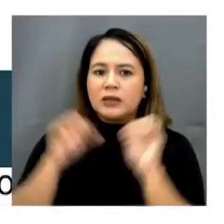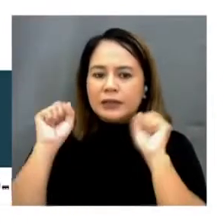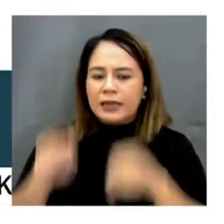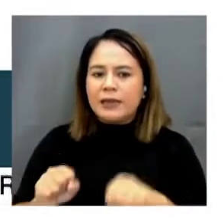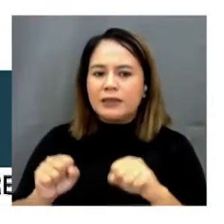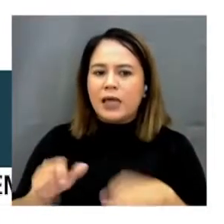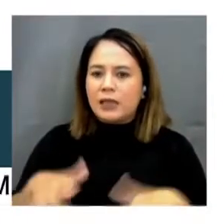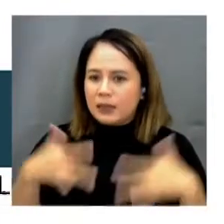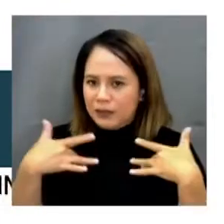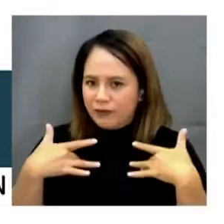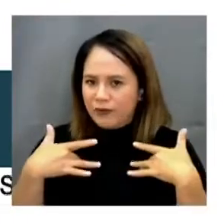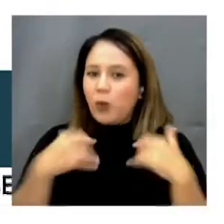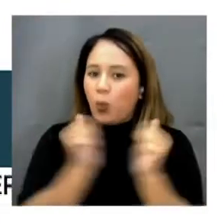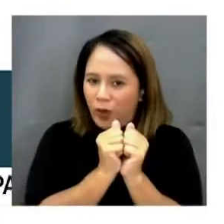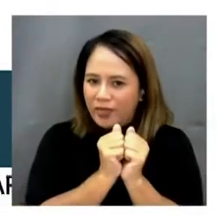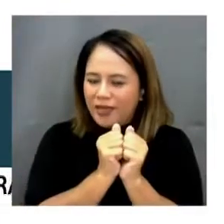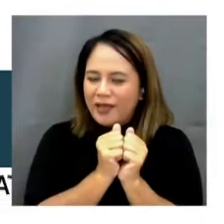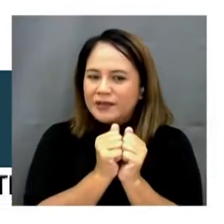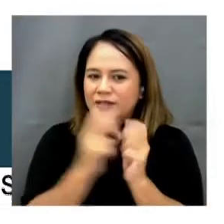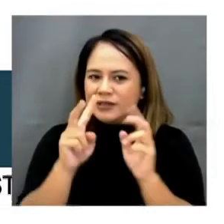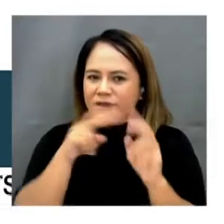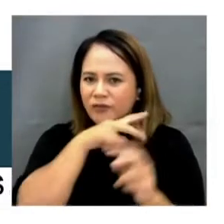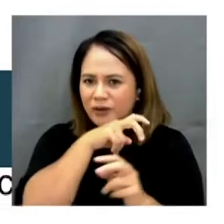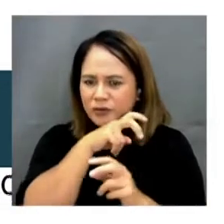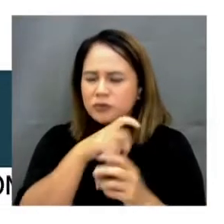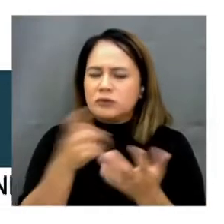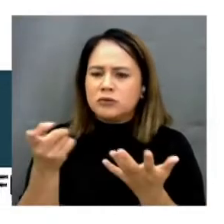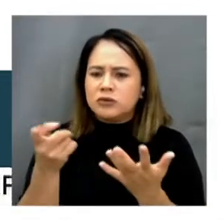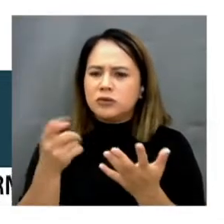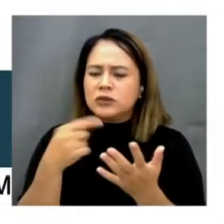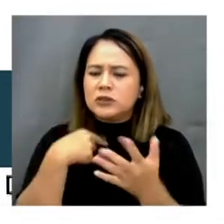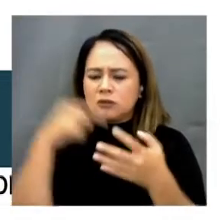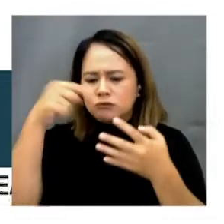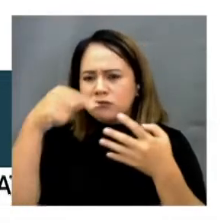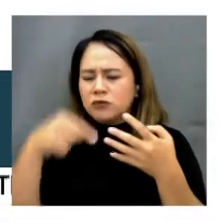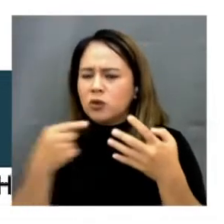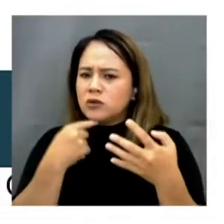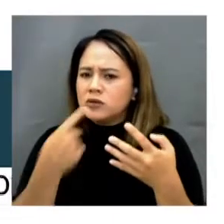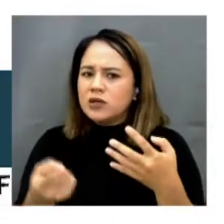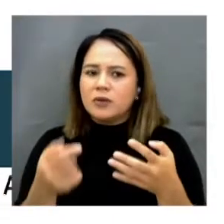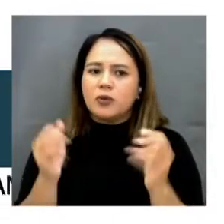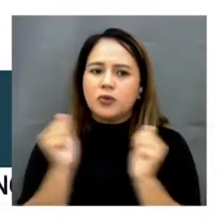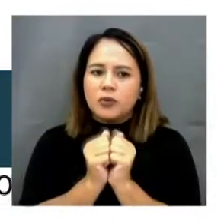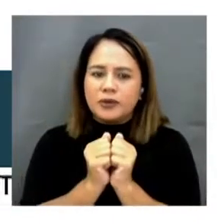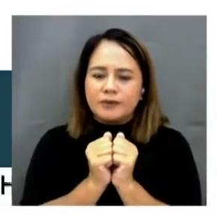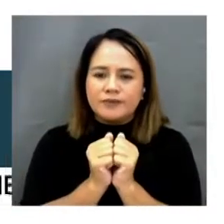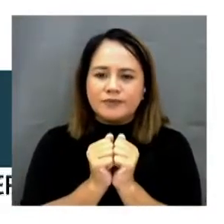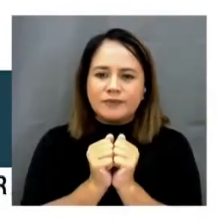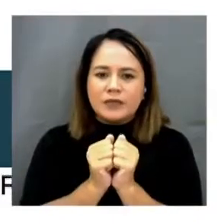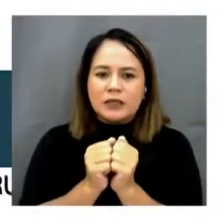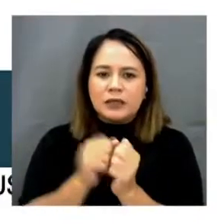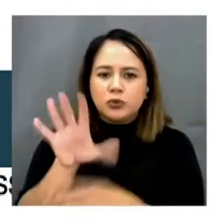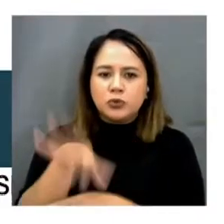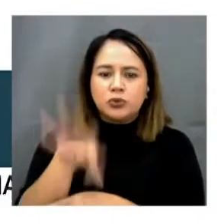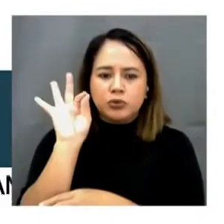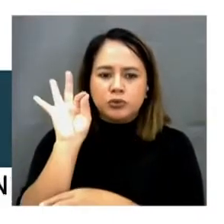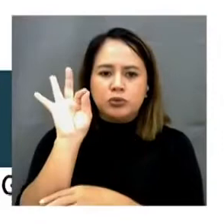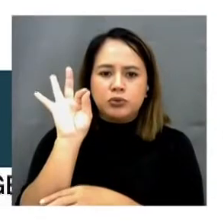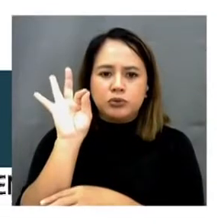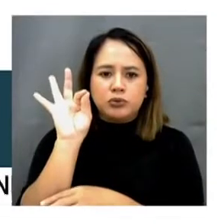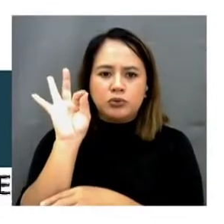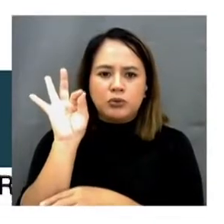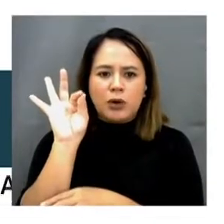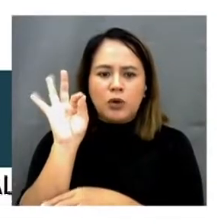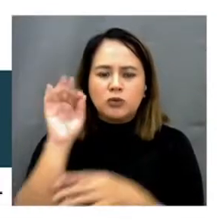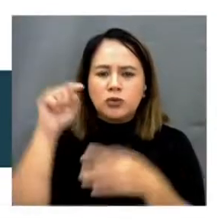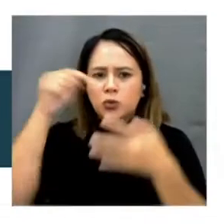the virus, with the metrics that you mentioned, and with the discovery of all these